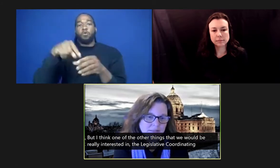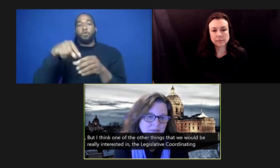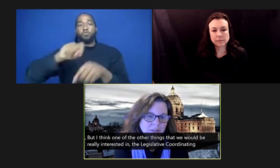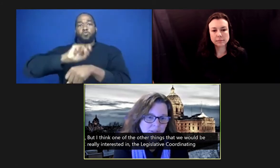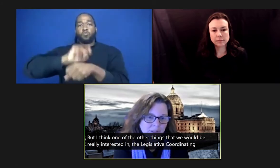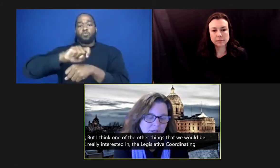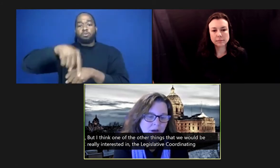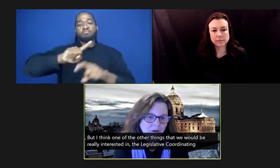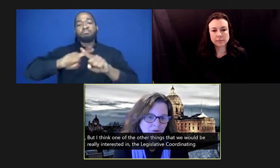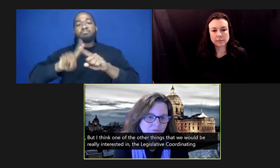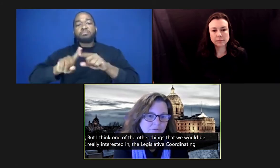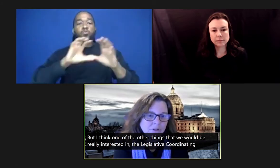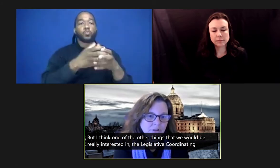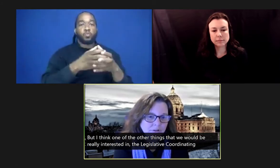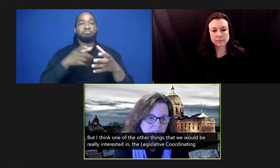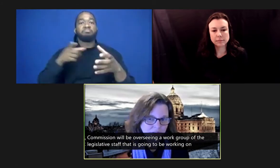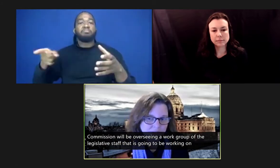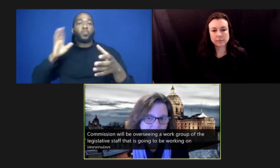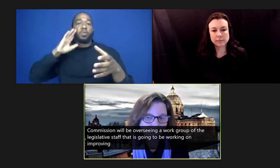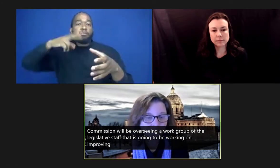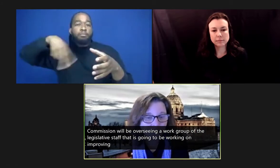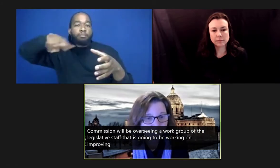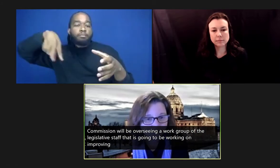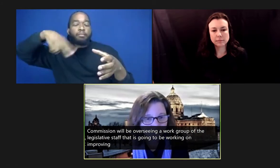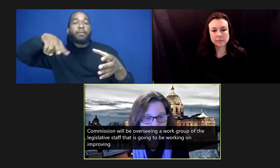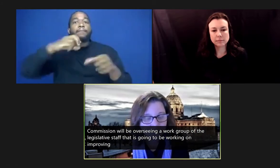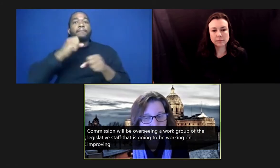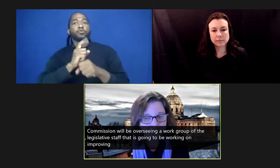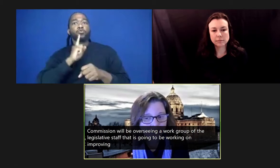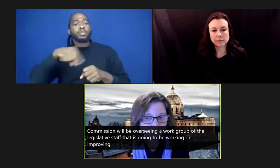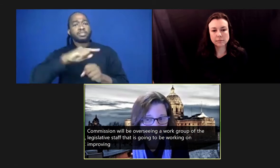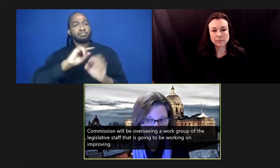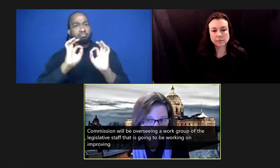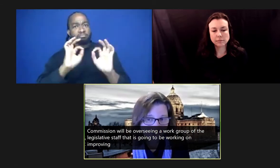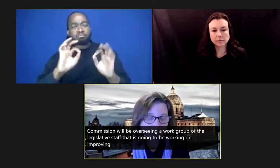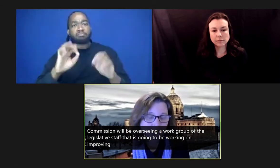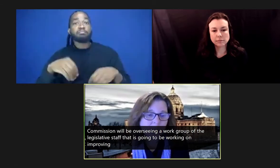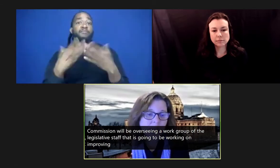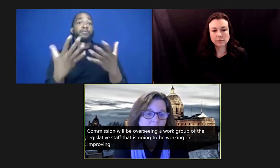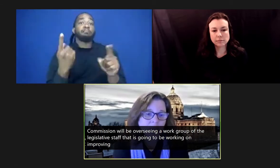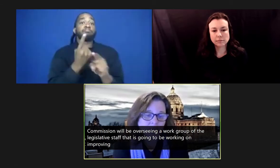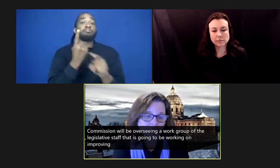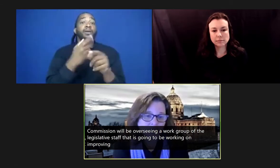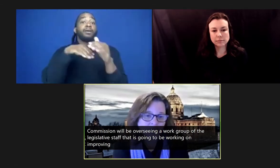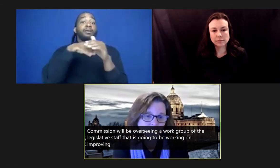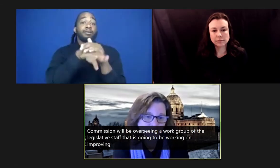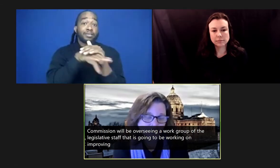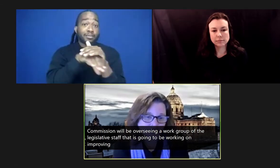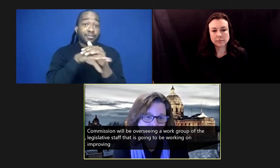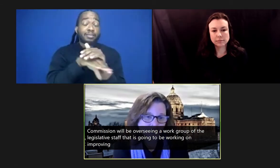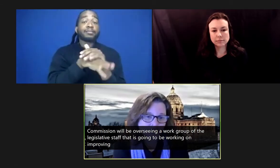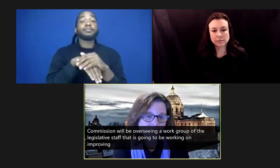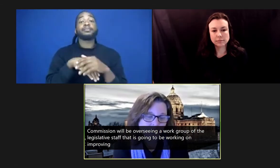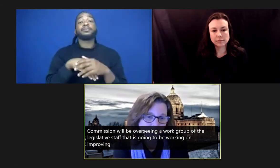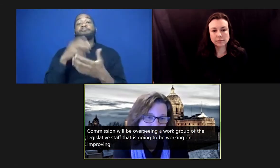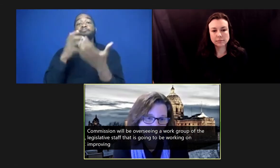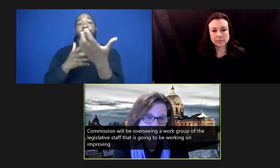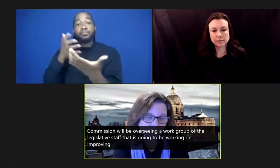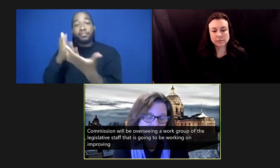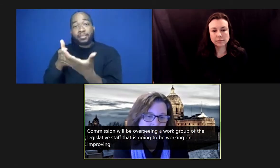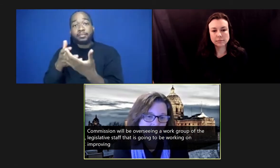the accessibility of legislative information that we have on our website, the ability for individuals